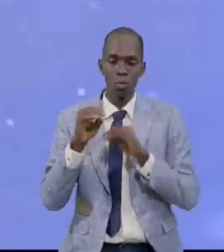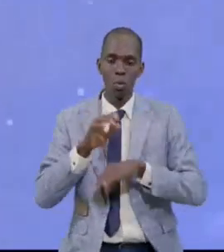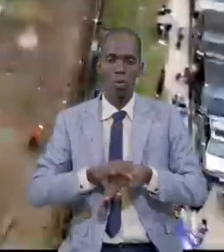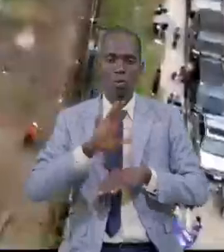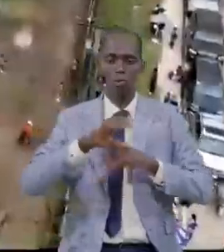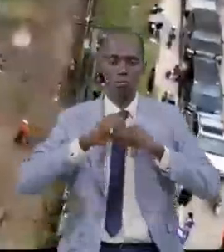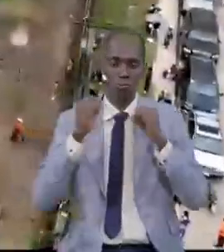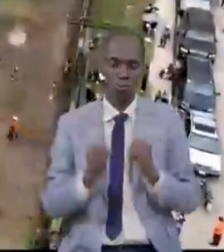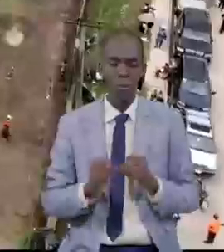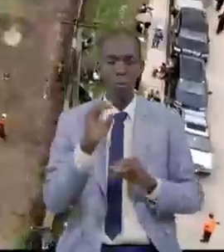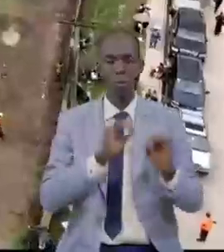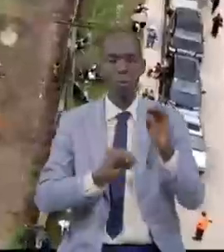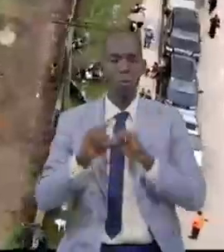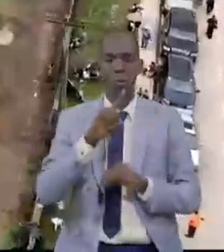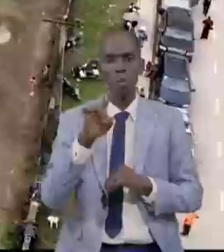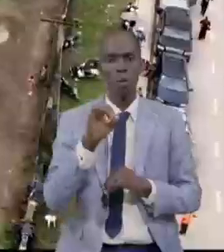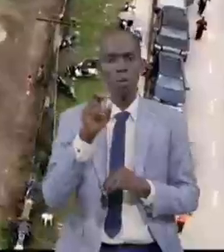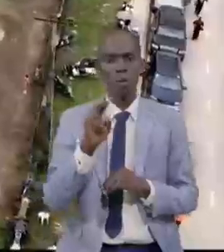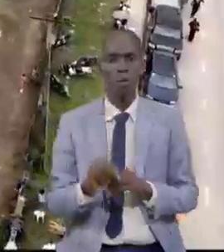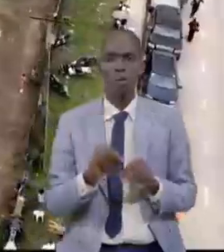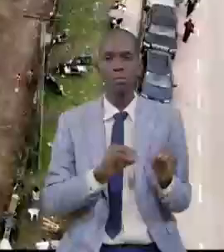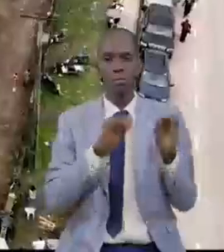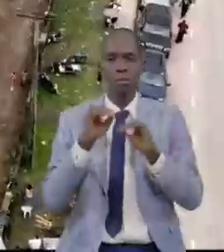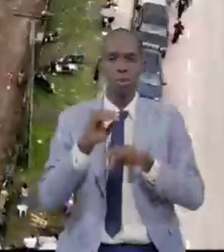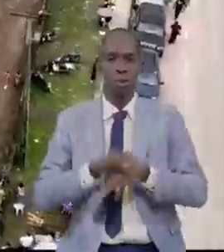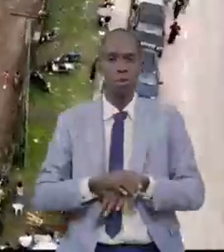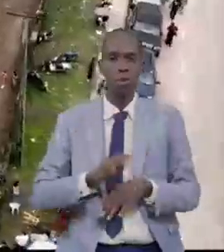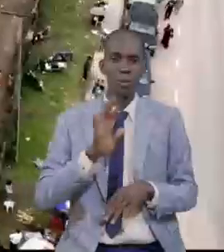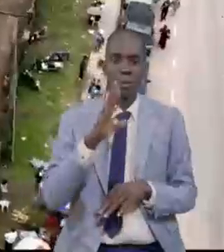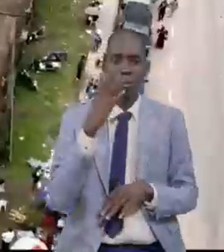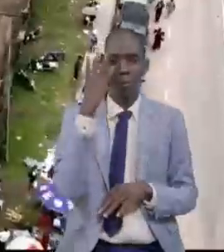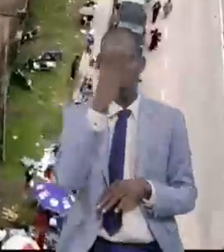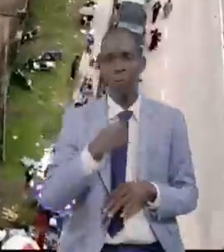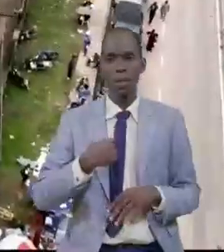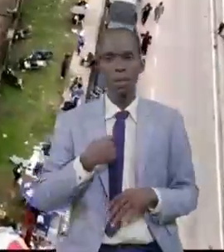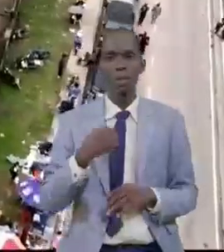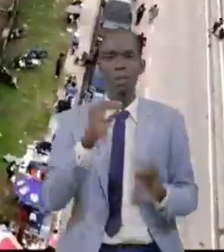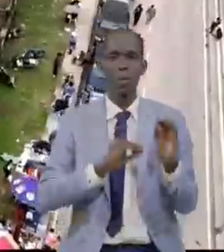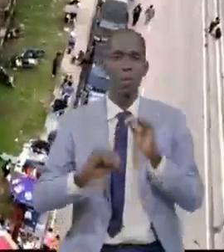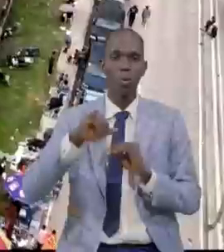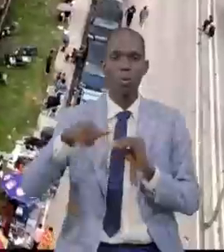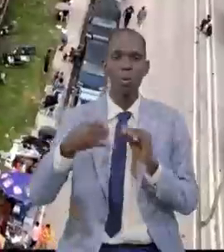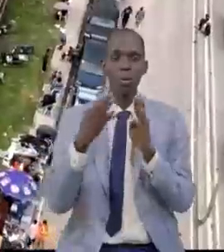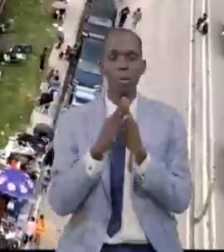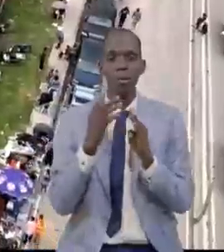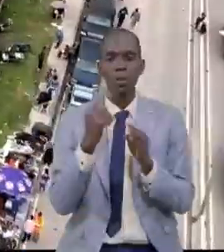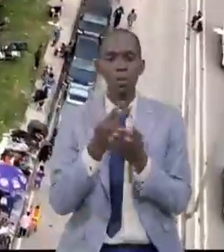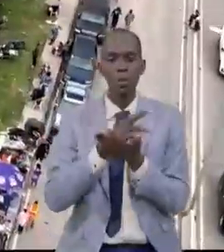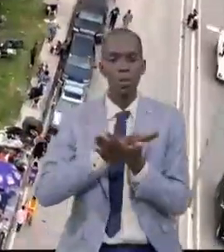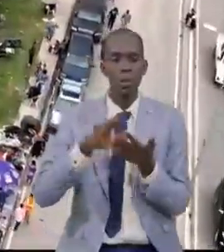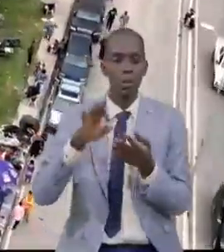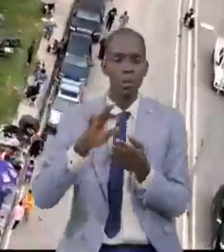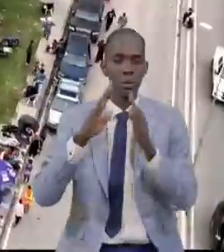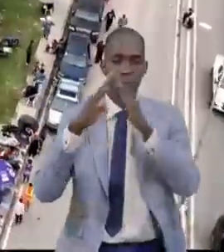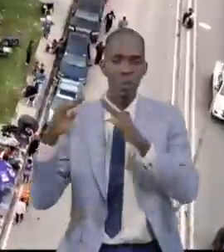thy beautiful garment, O Jerusalem, the holy city. For henceforth there